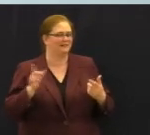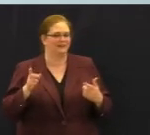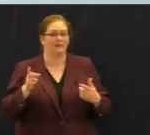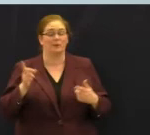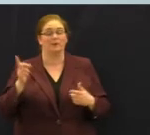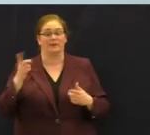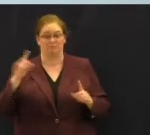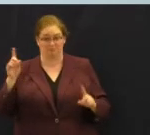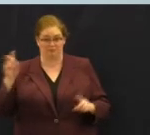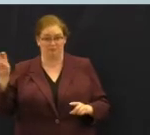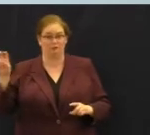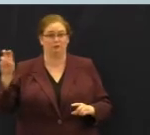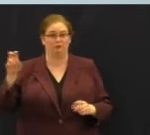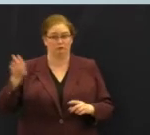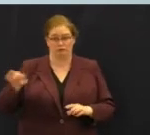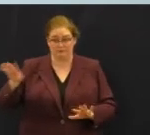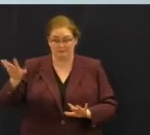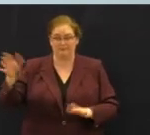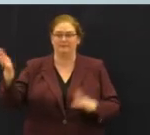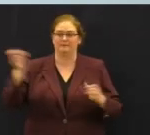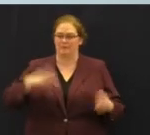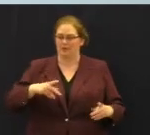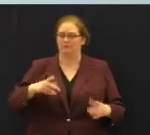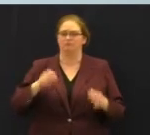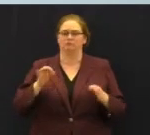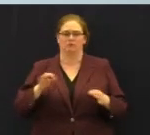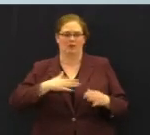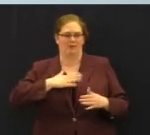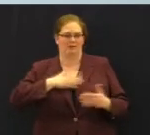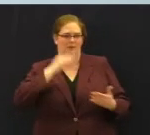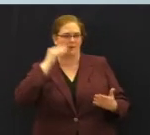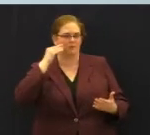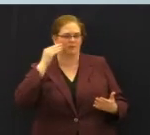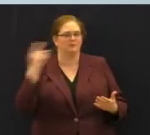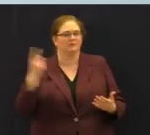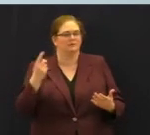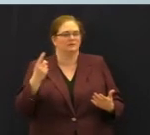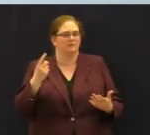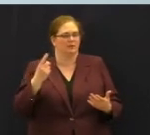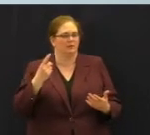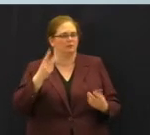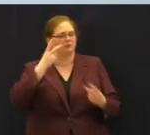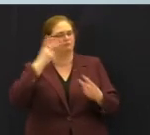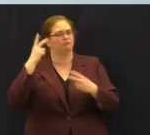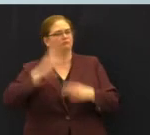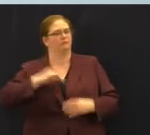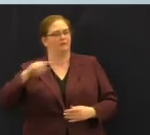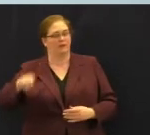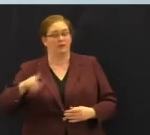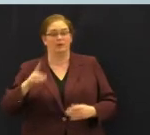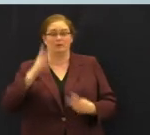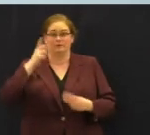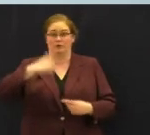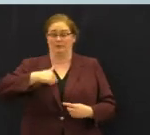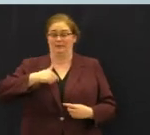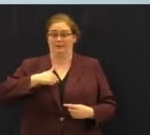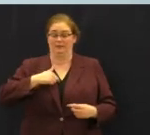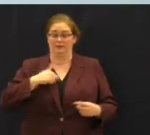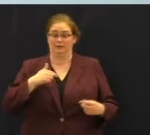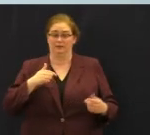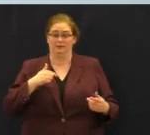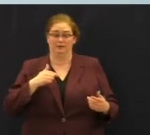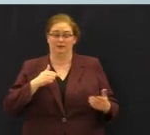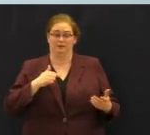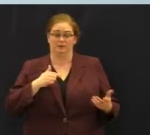did come home, happy to be home. But, it was something that was very memorable to them and memorable to me, even though I wasn't with them.